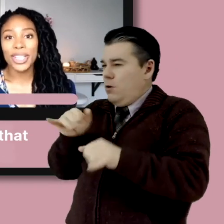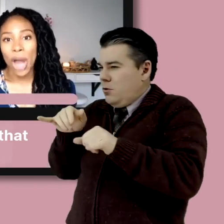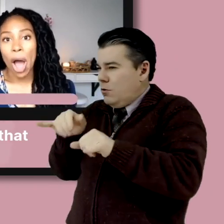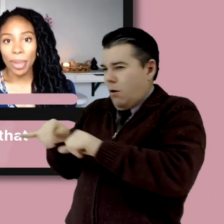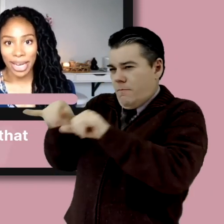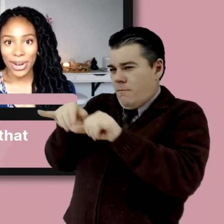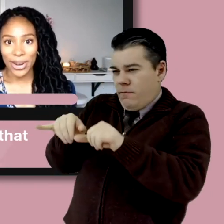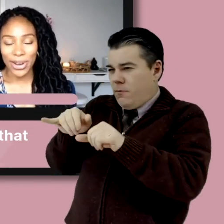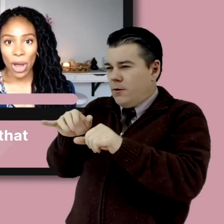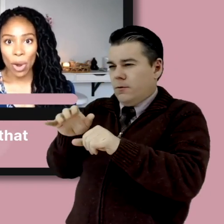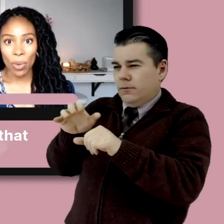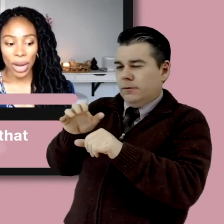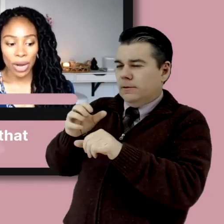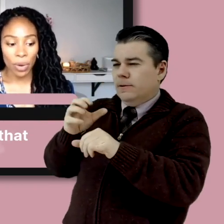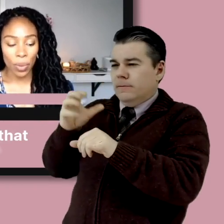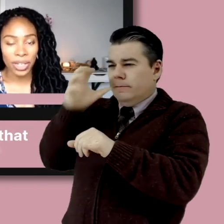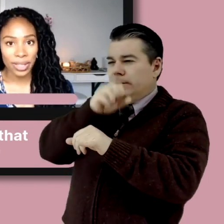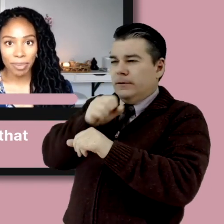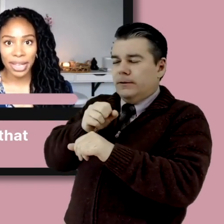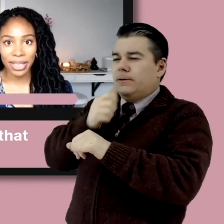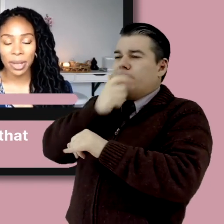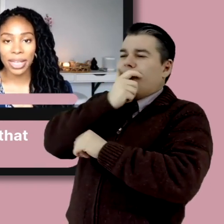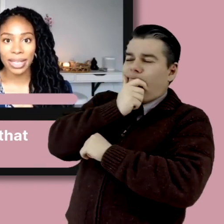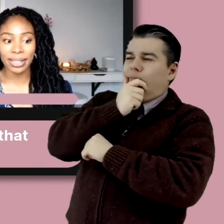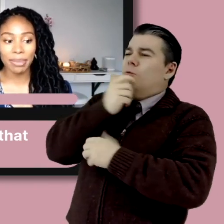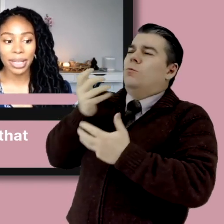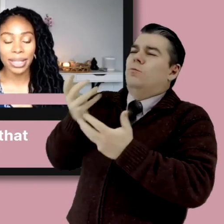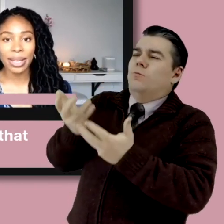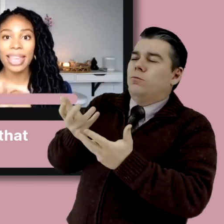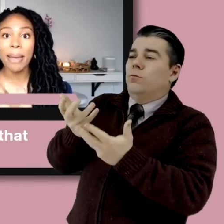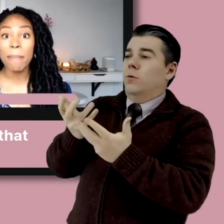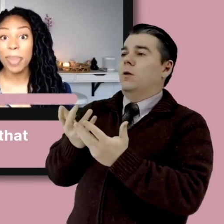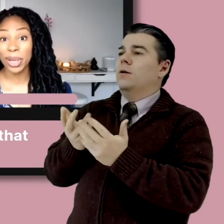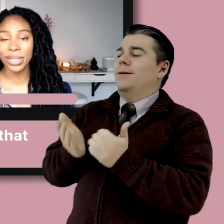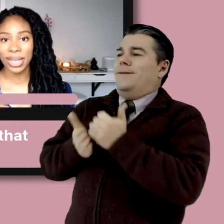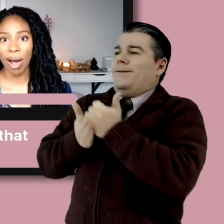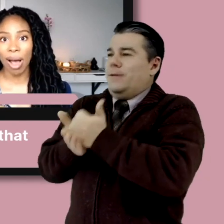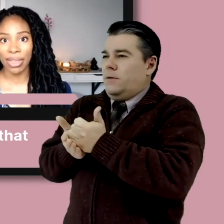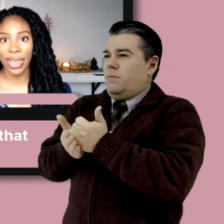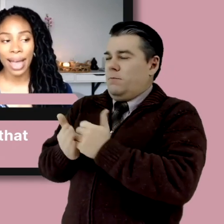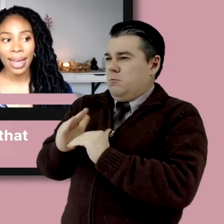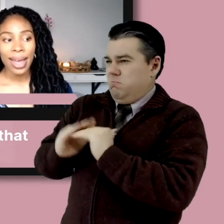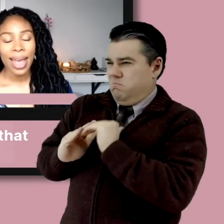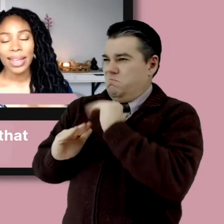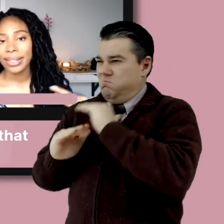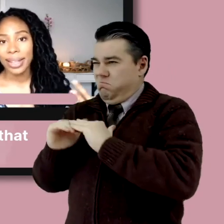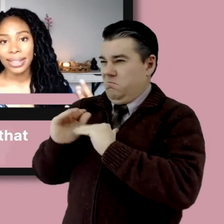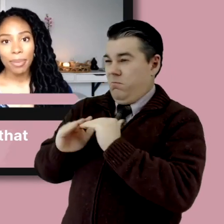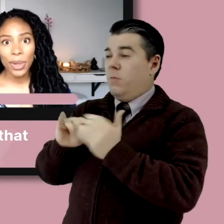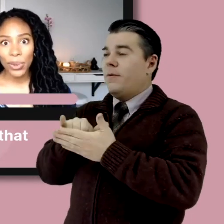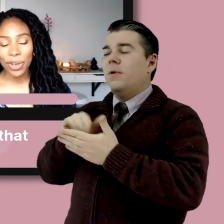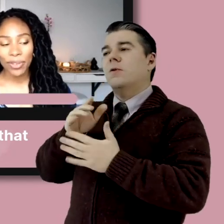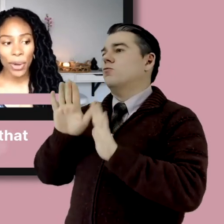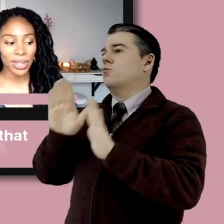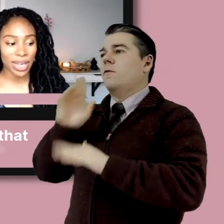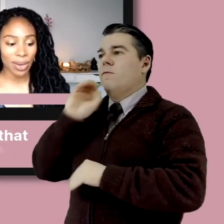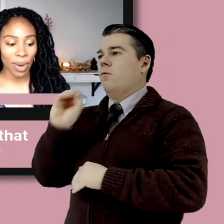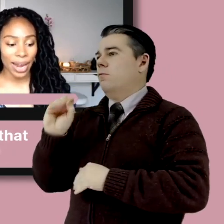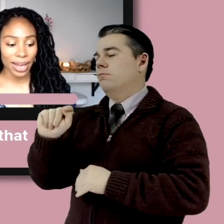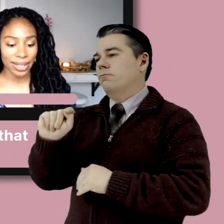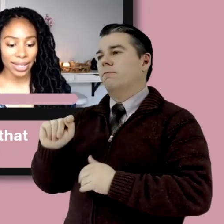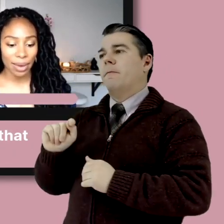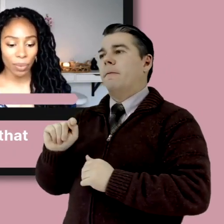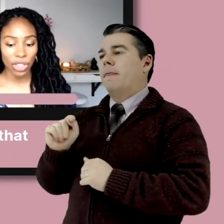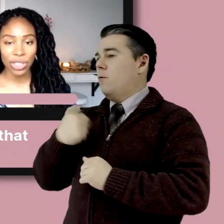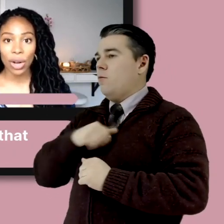common denominator? Where's the biggest piece that's missing, and then building on that. And that's like the beauty of OT,